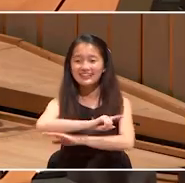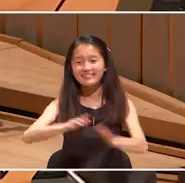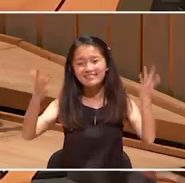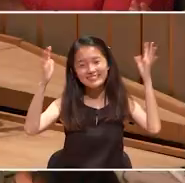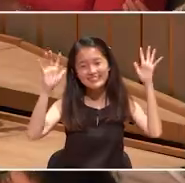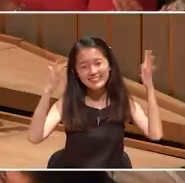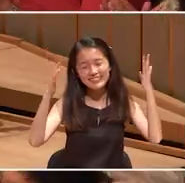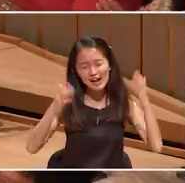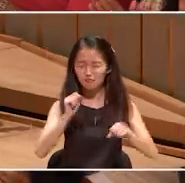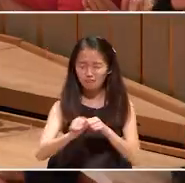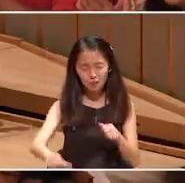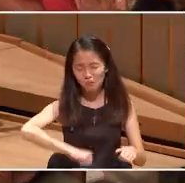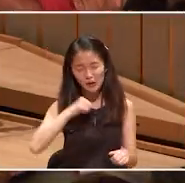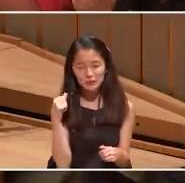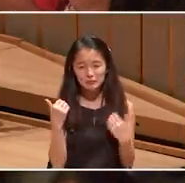Yeah.